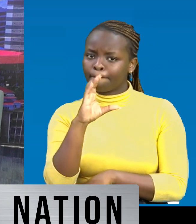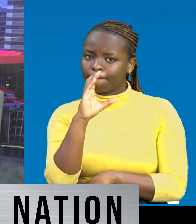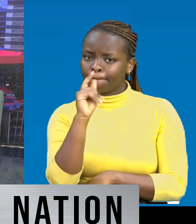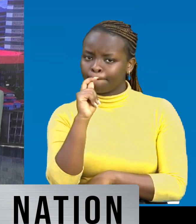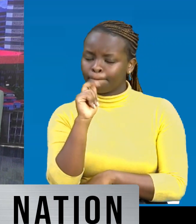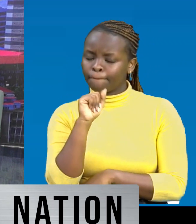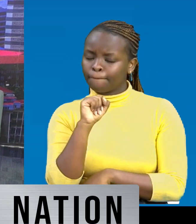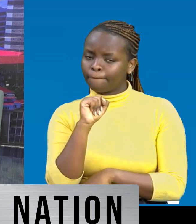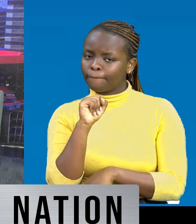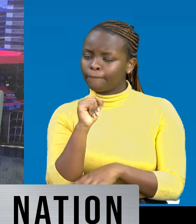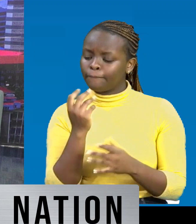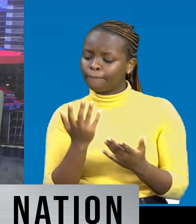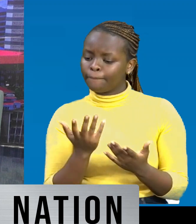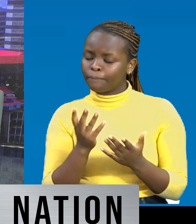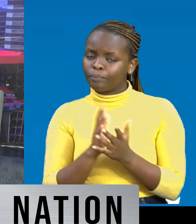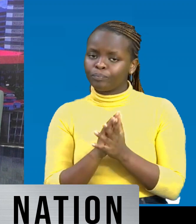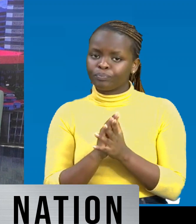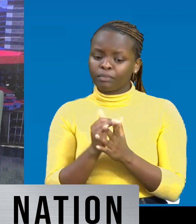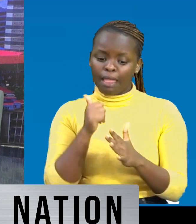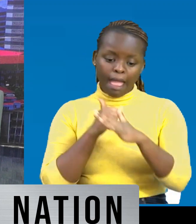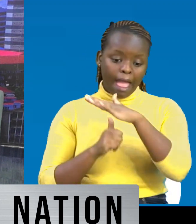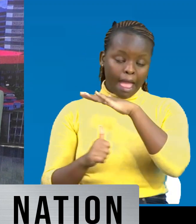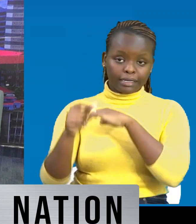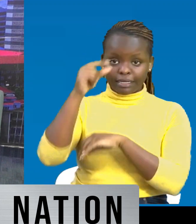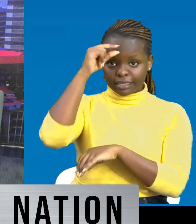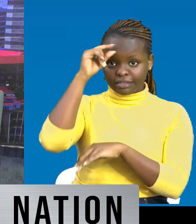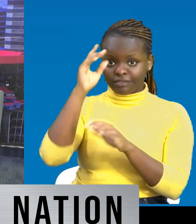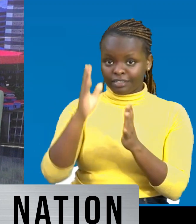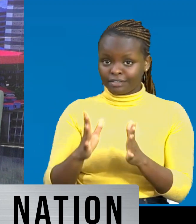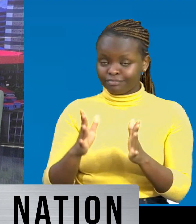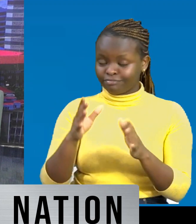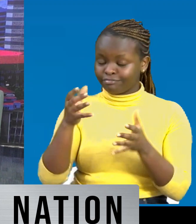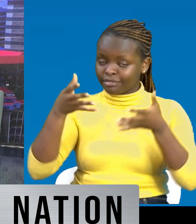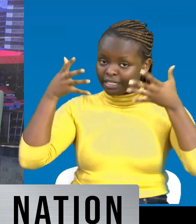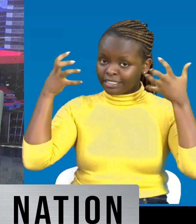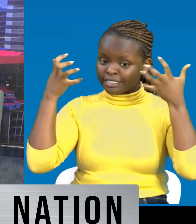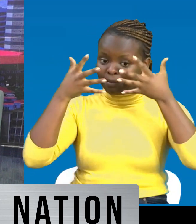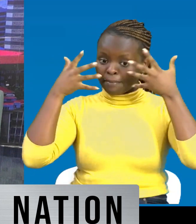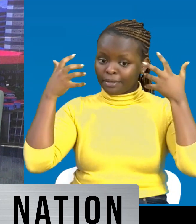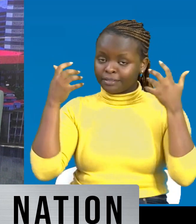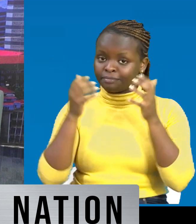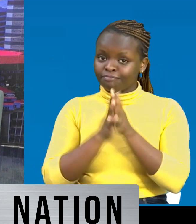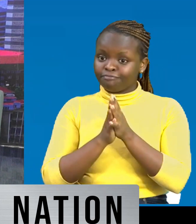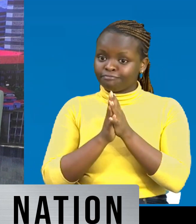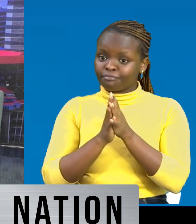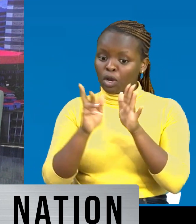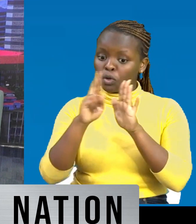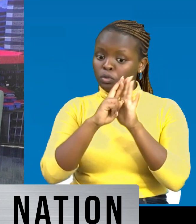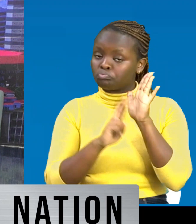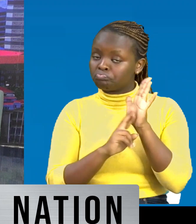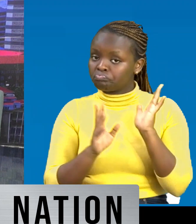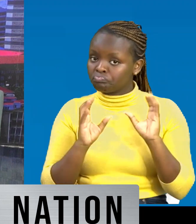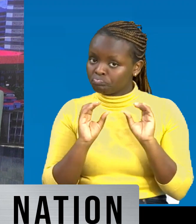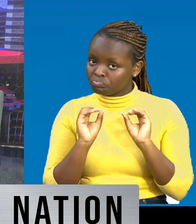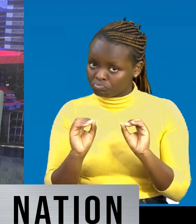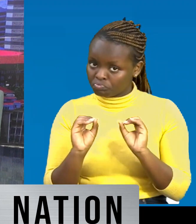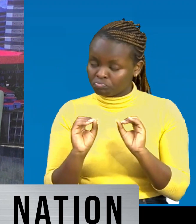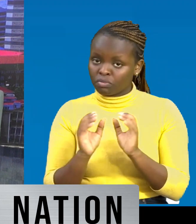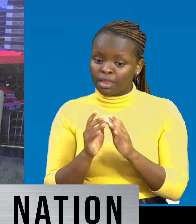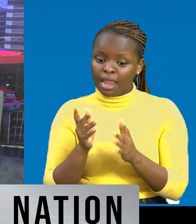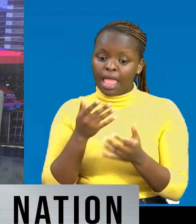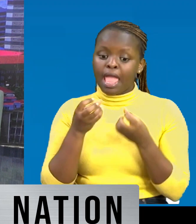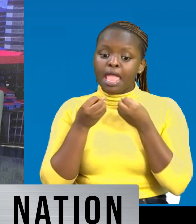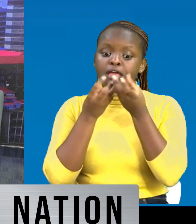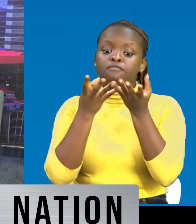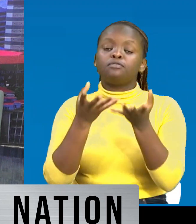but not under my friend Governor Simba Arati's reign. Yes. But then the information that we